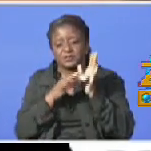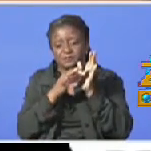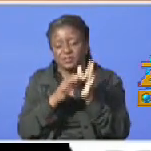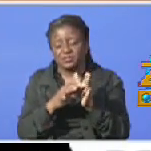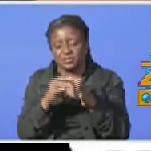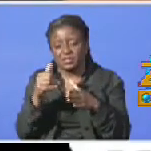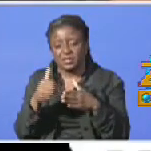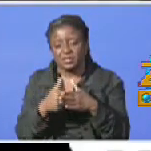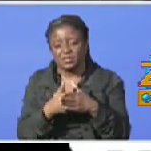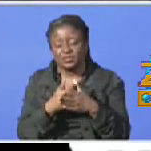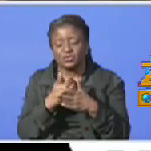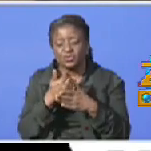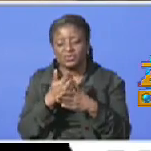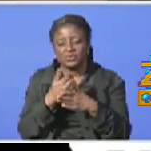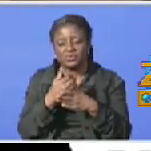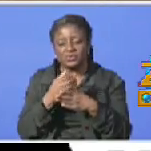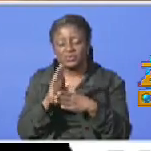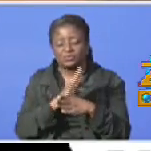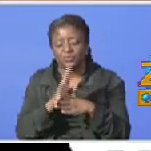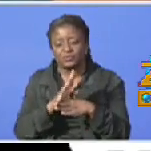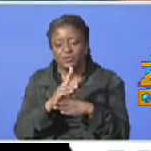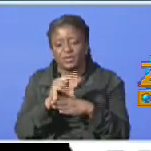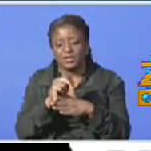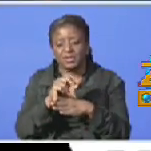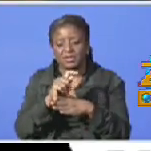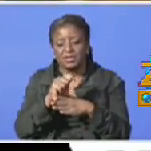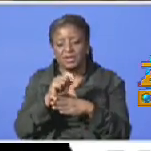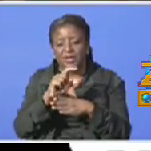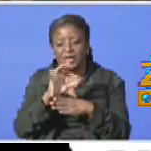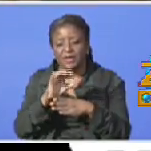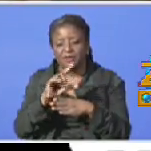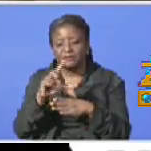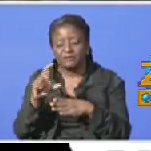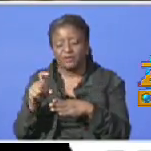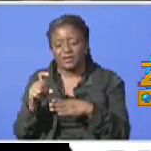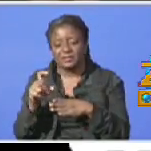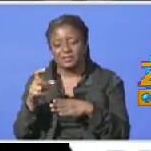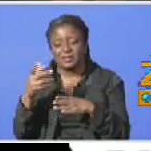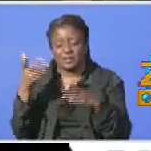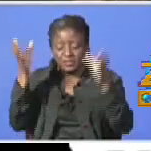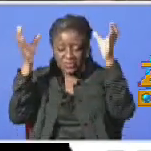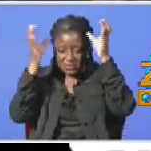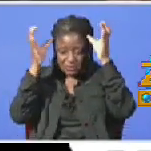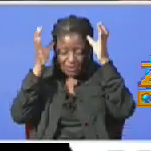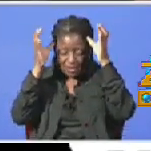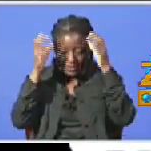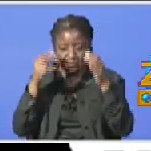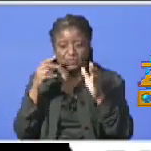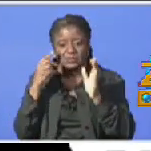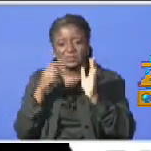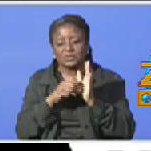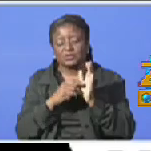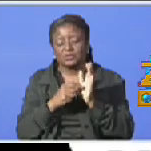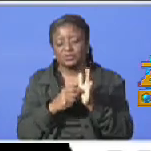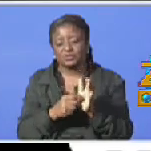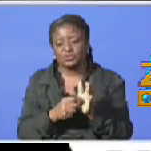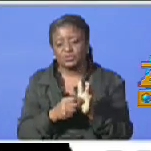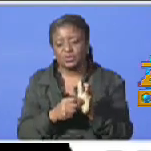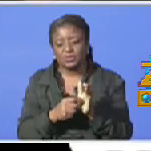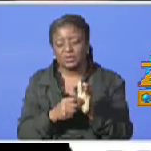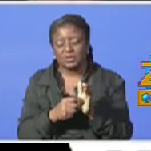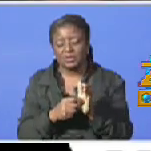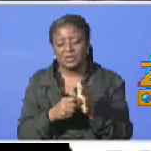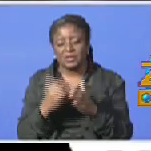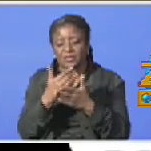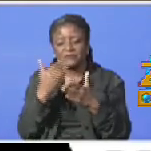newly released season four, that is, of the Netflix original series, The Crown. Scenes were depicted, including former Prime Minister, the Right Honorable Sir